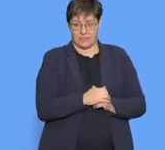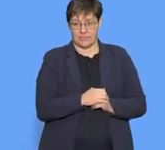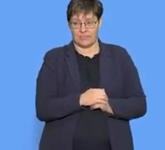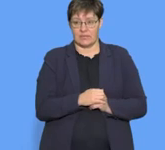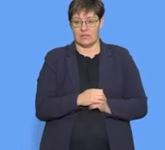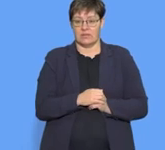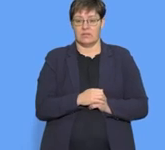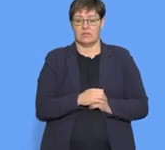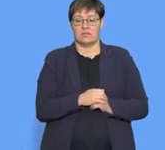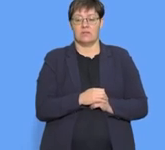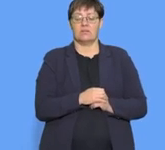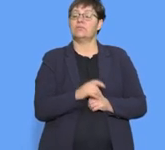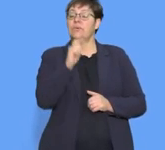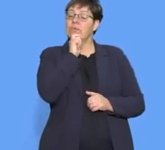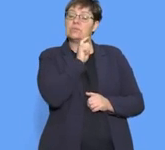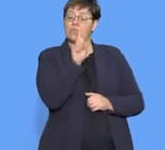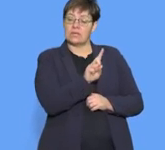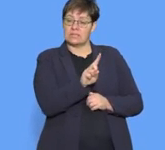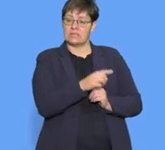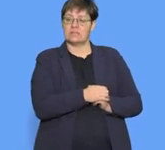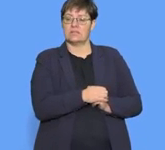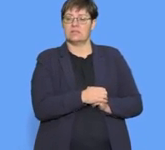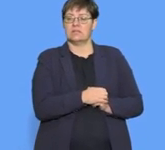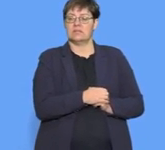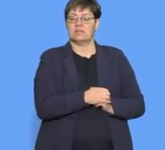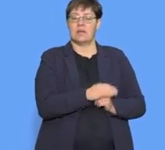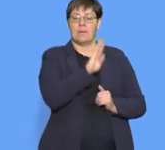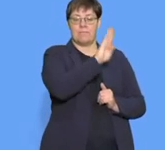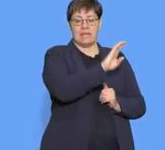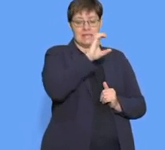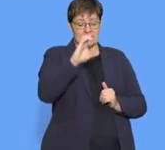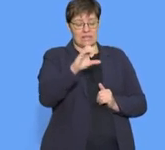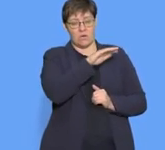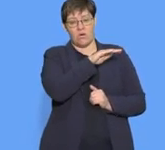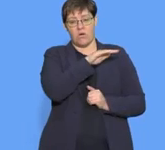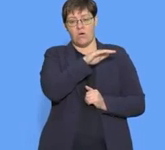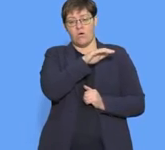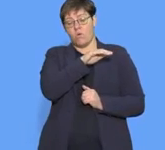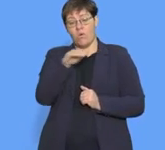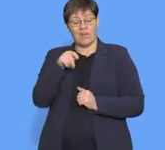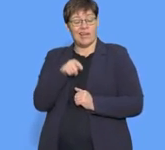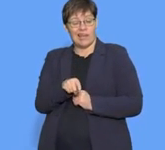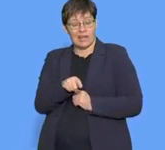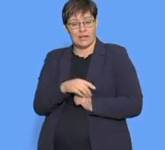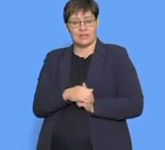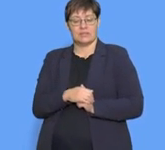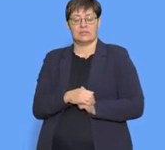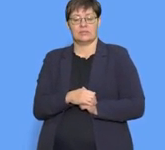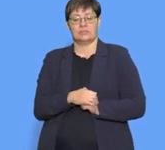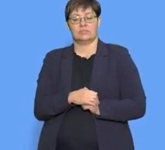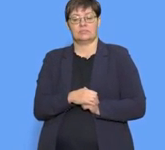numerator. So the version we're going to be using is a version that starts off with a or BC as a numerator. So